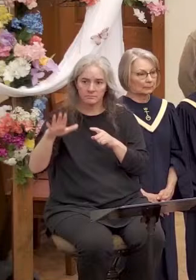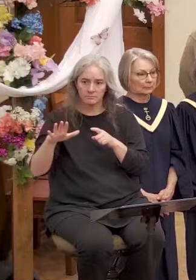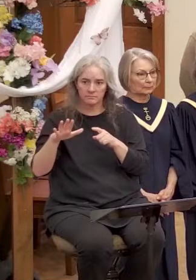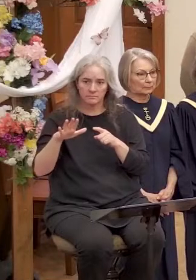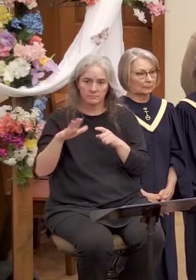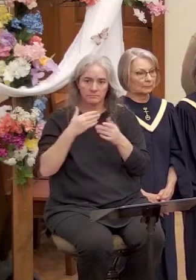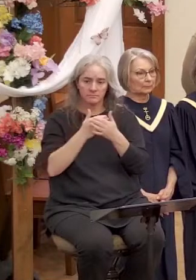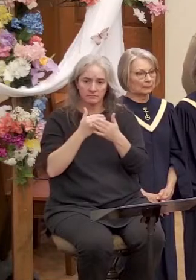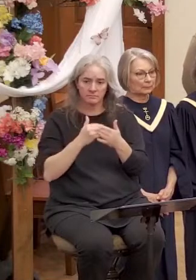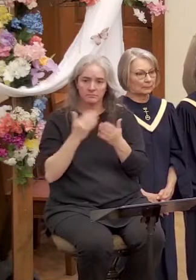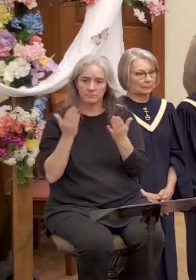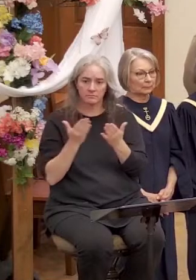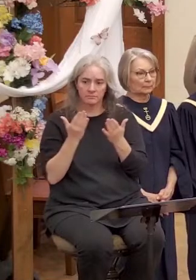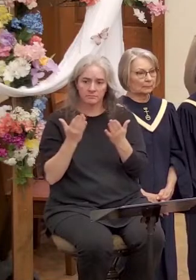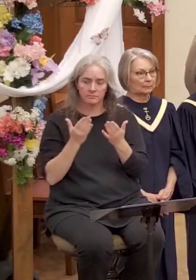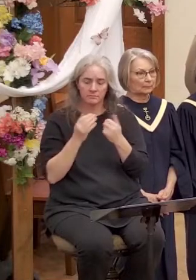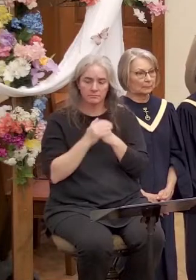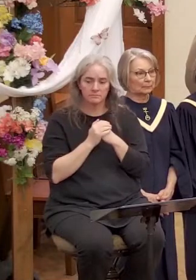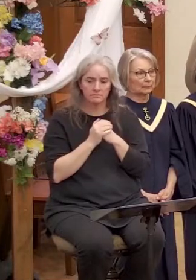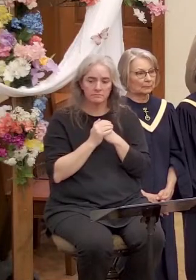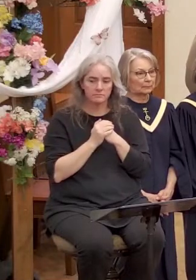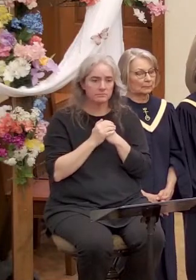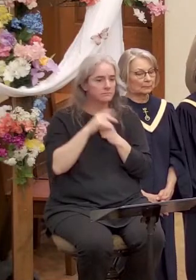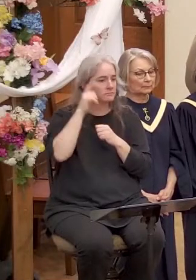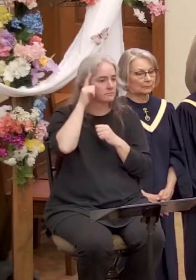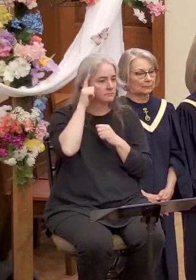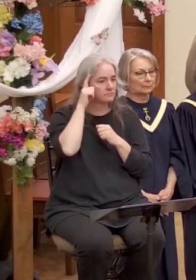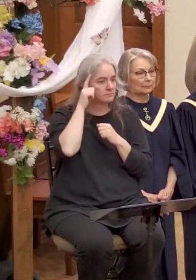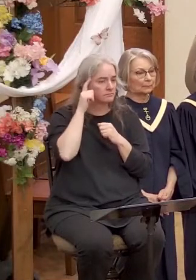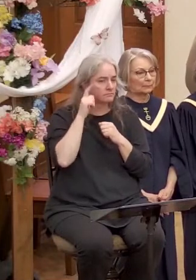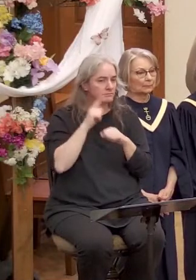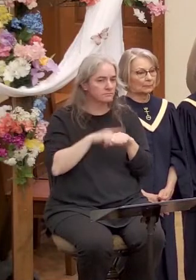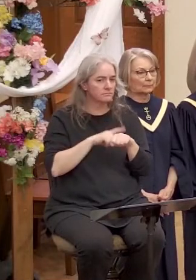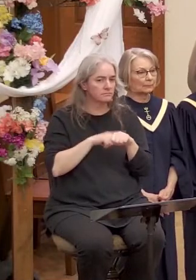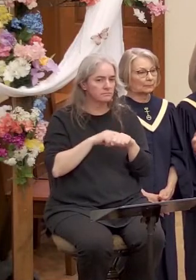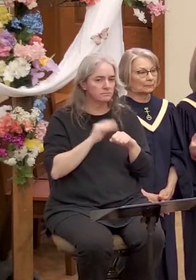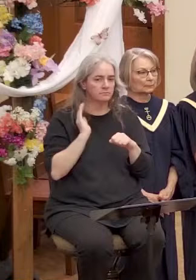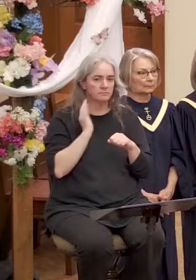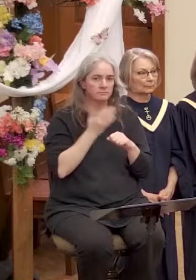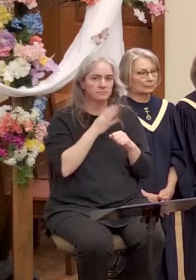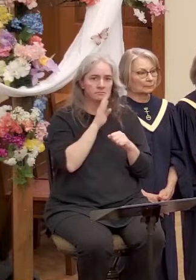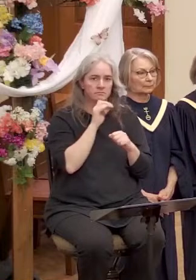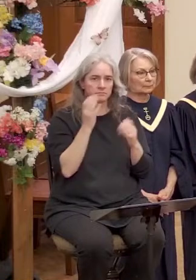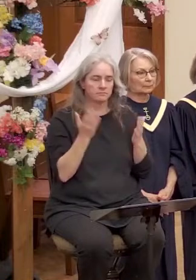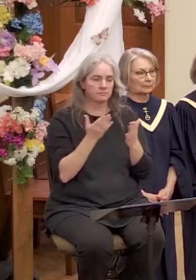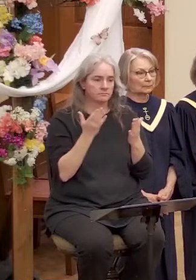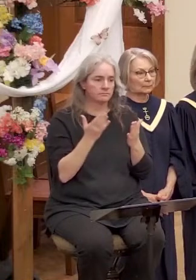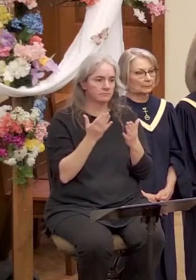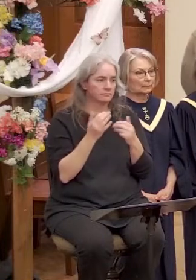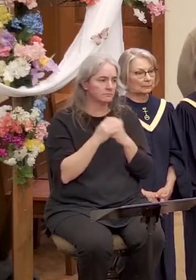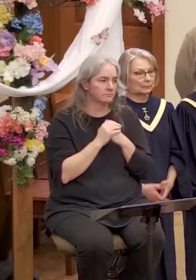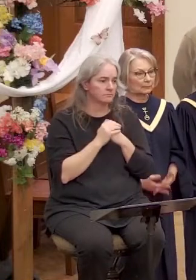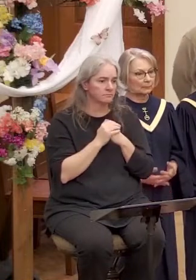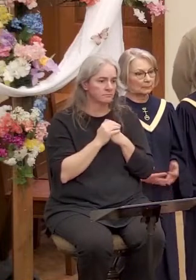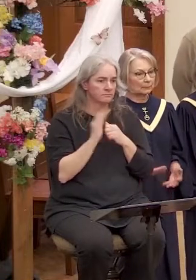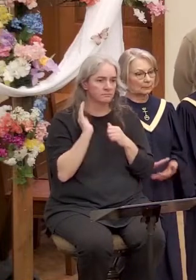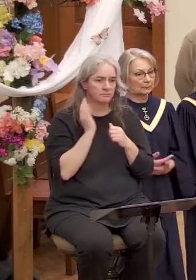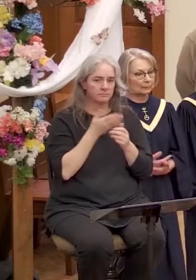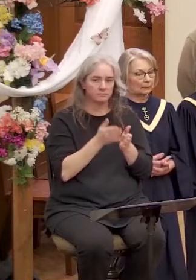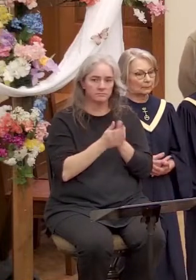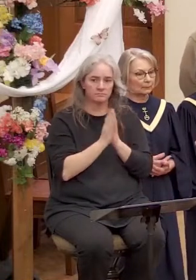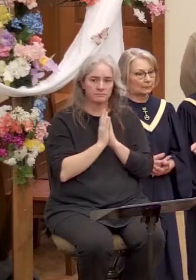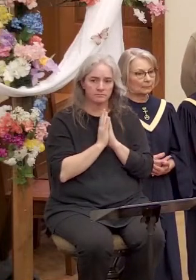before service the following Sunday, it's going to be a listening session. We're going to be here, and we're going to